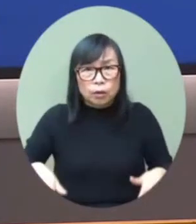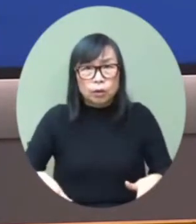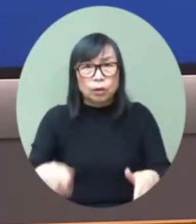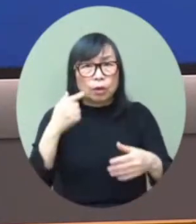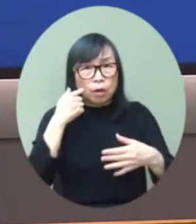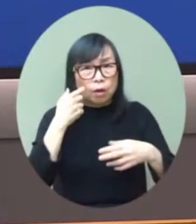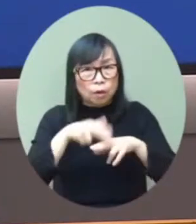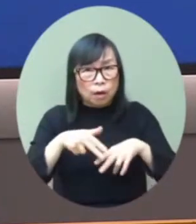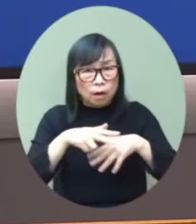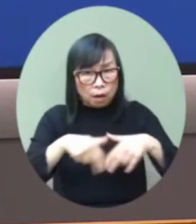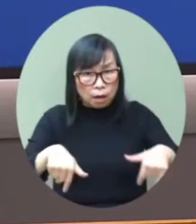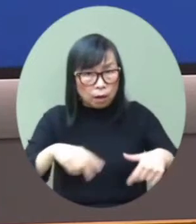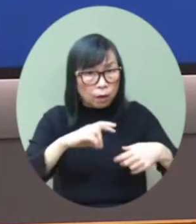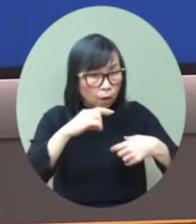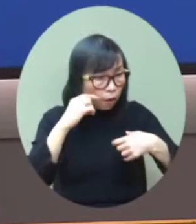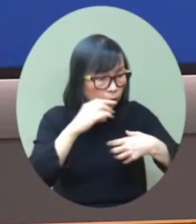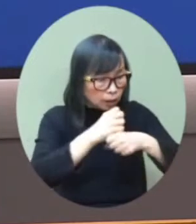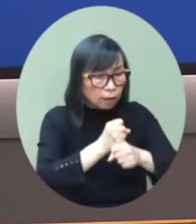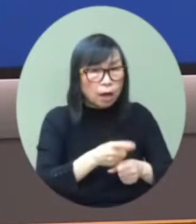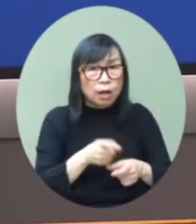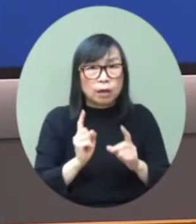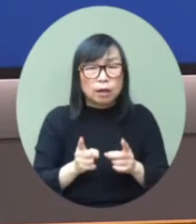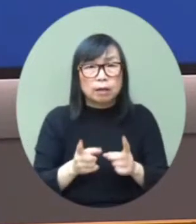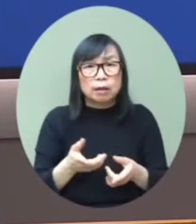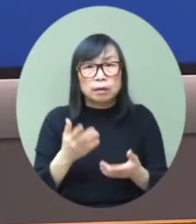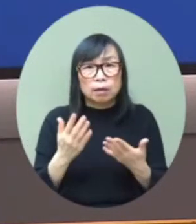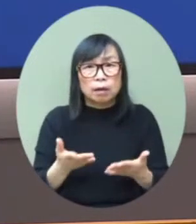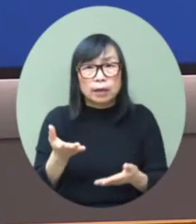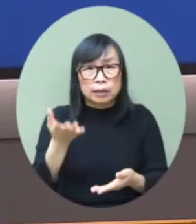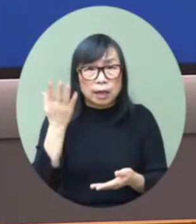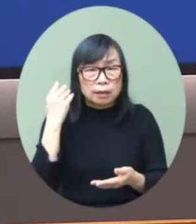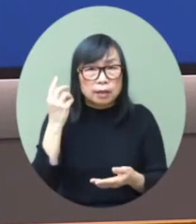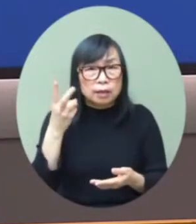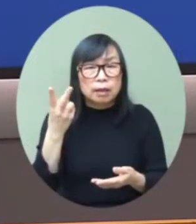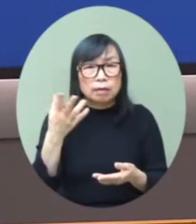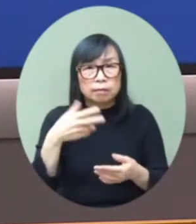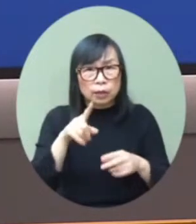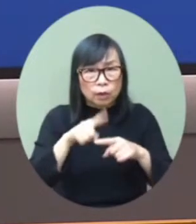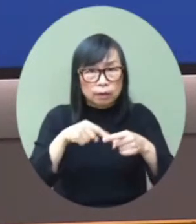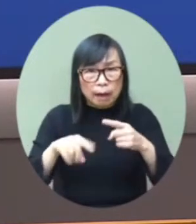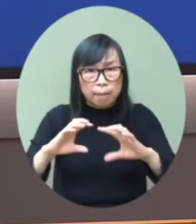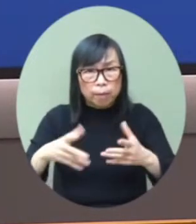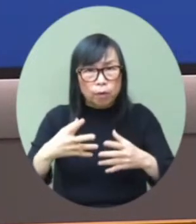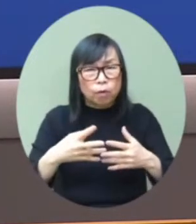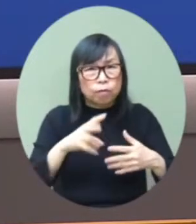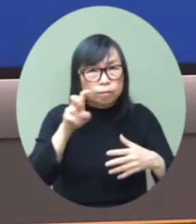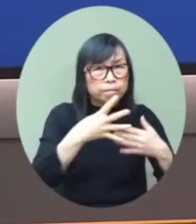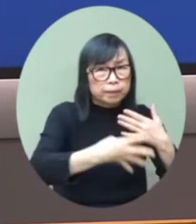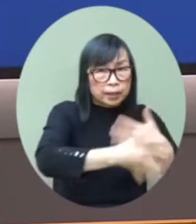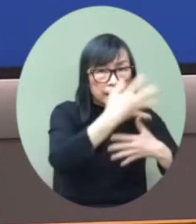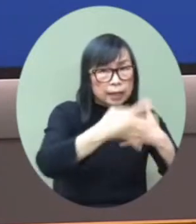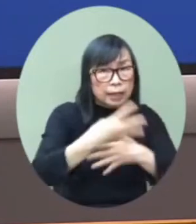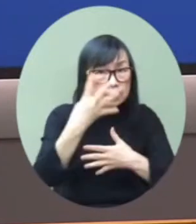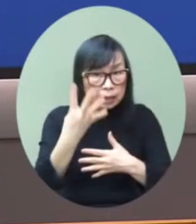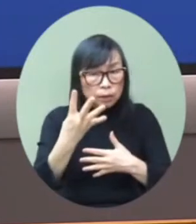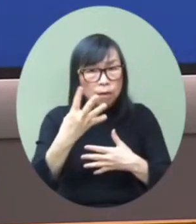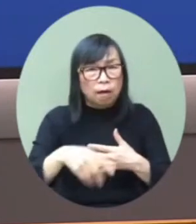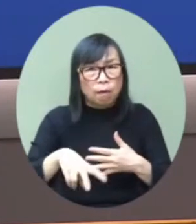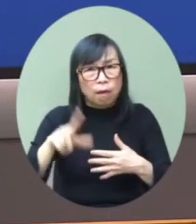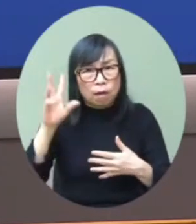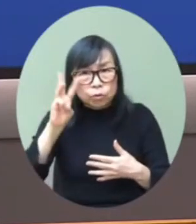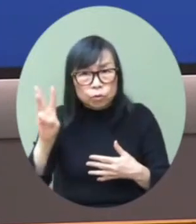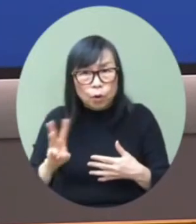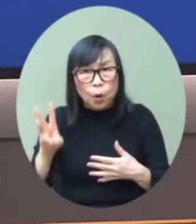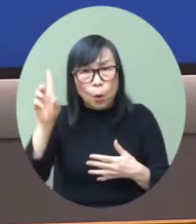buildings over different areas. But on that day or on the previous day, we found that